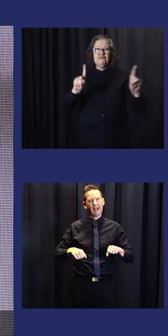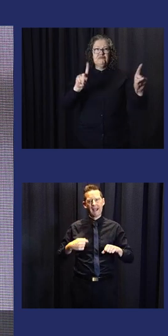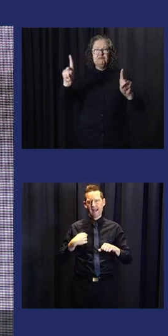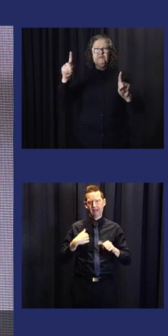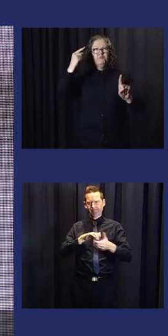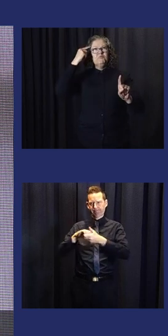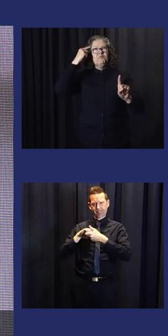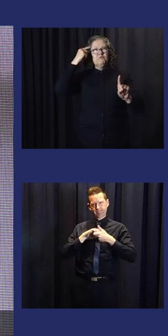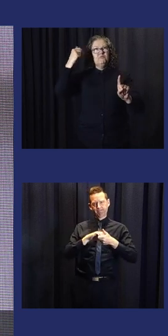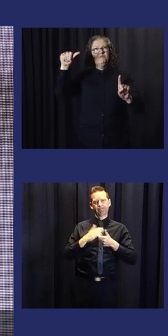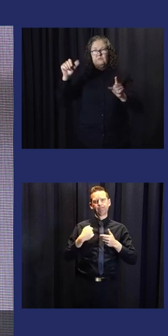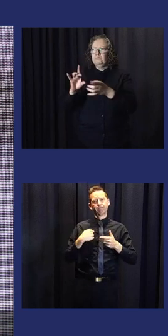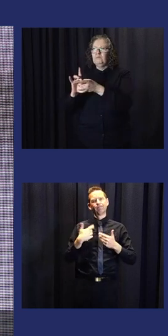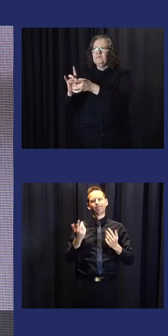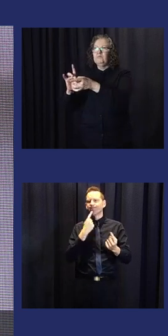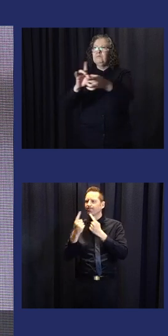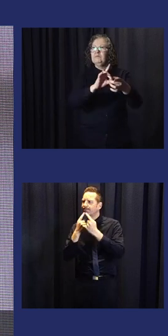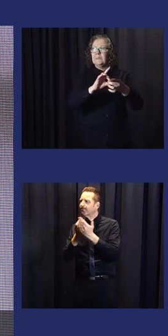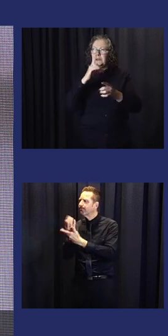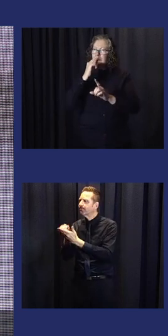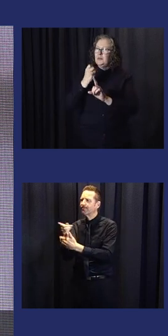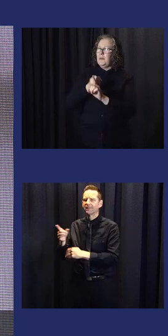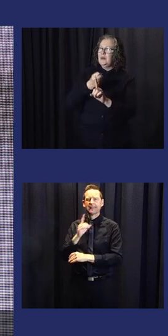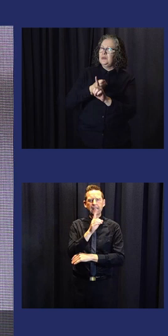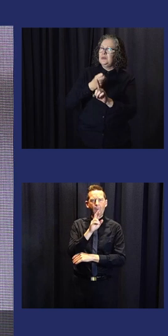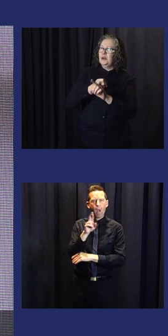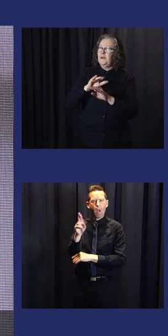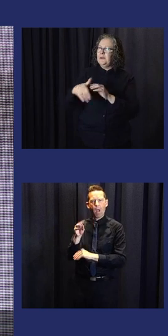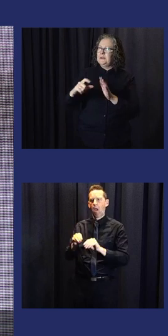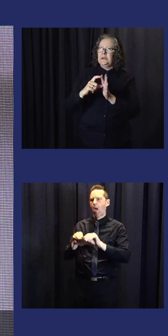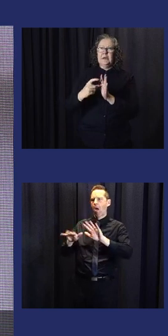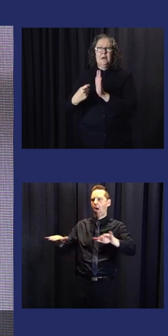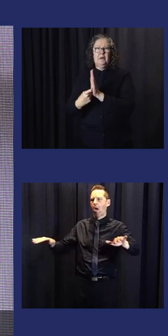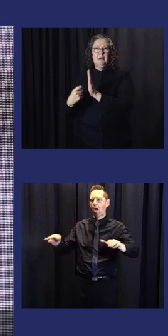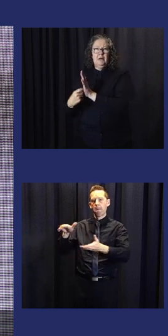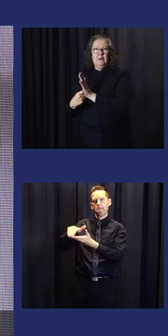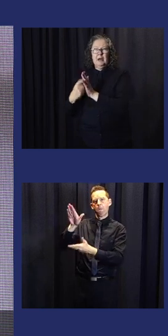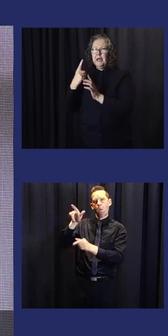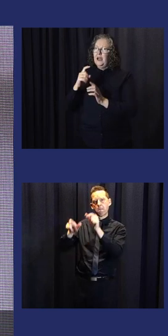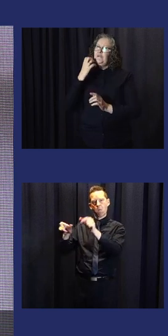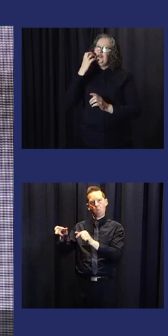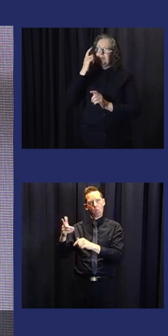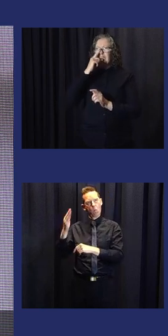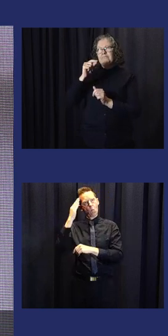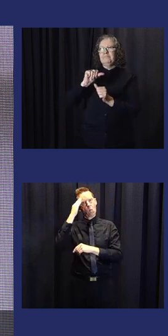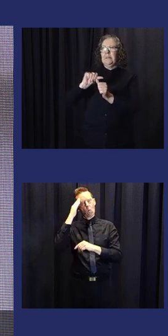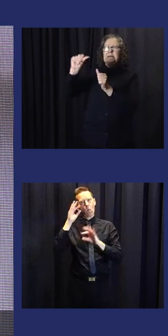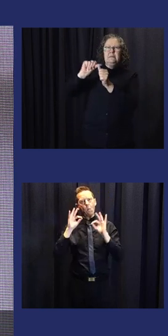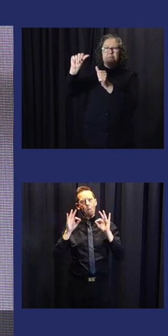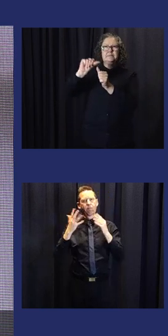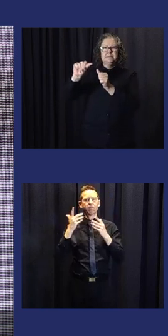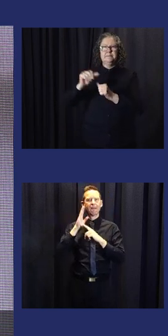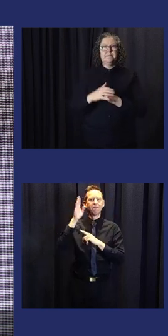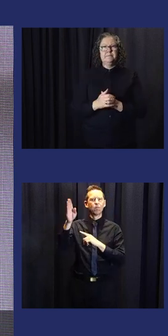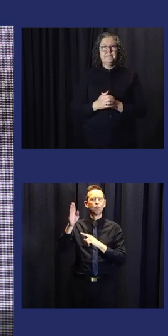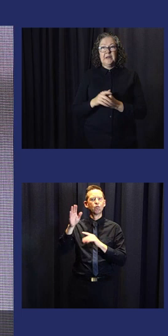can promote in terms of disaster risk and hopefully go forward into a better future. The next conference